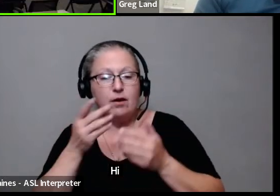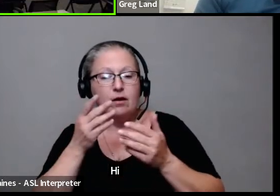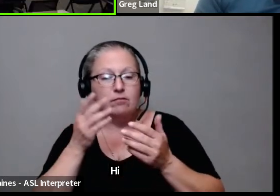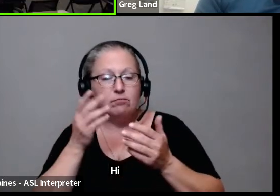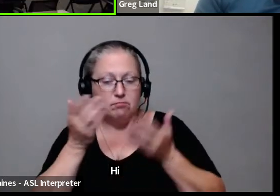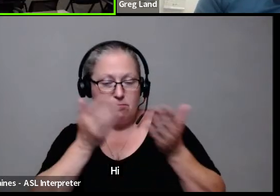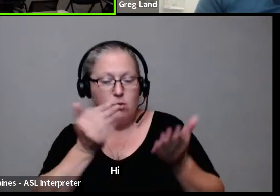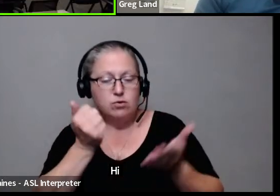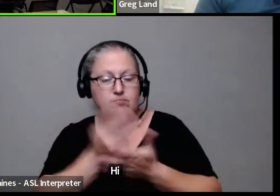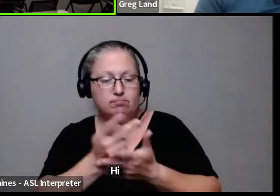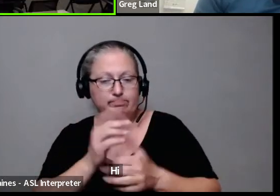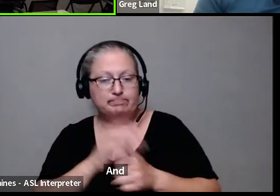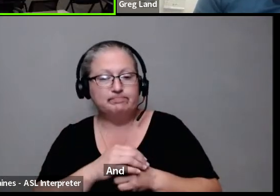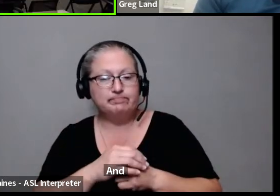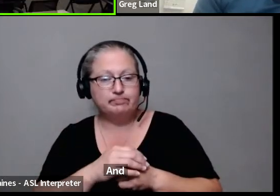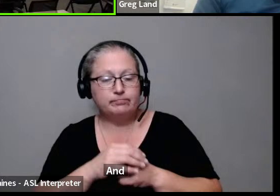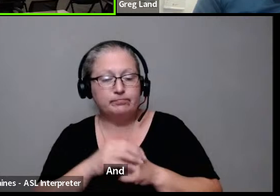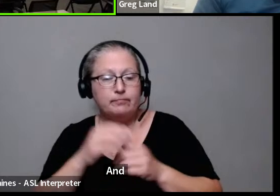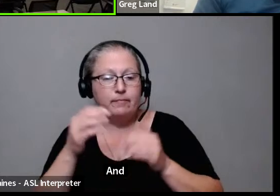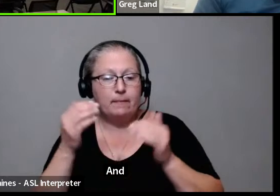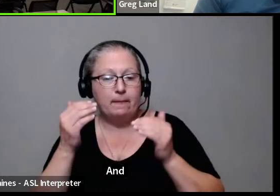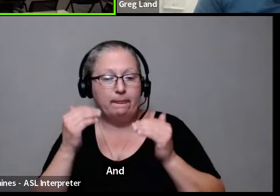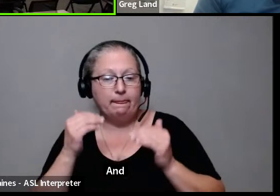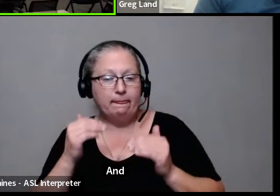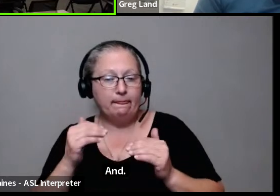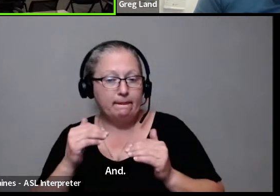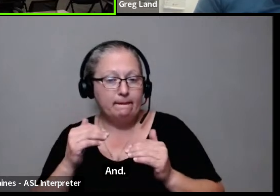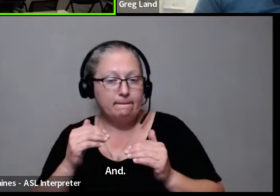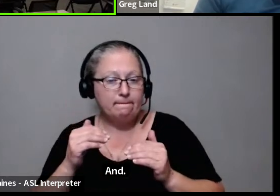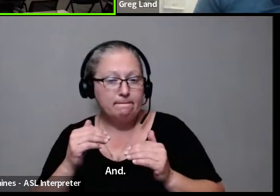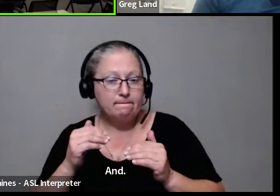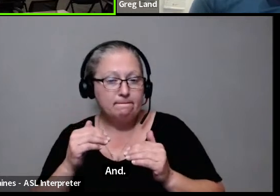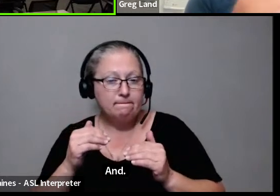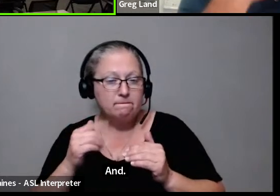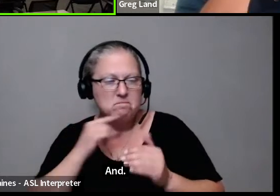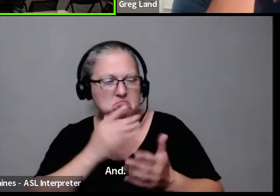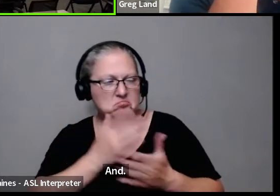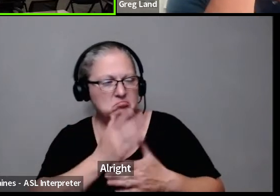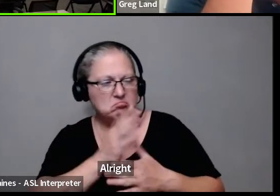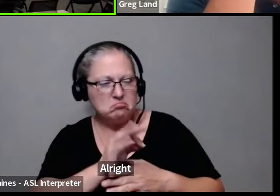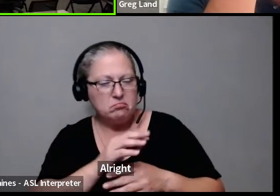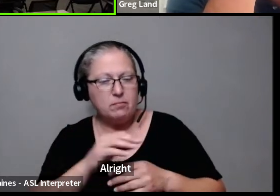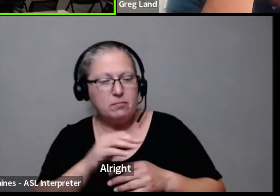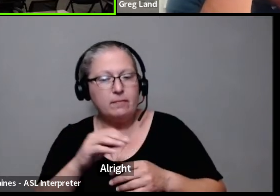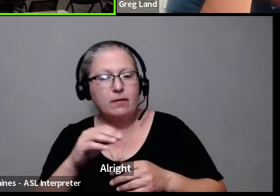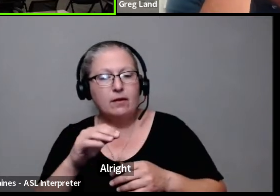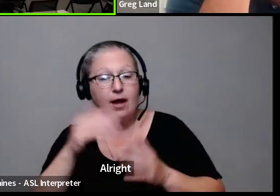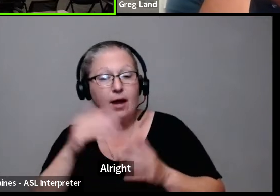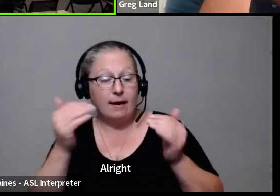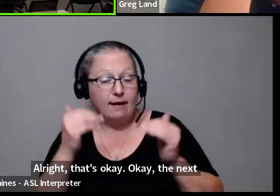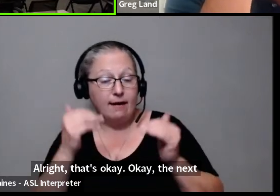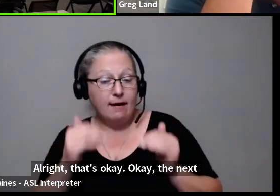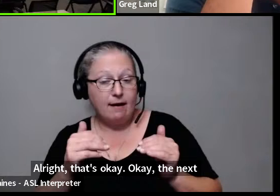carries. All right. No, that's okay. Okay, the next one.